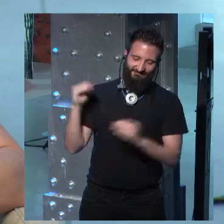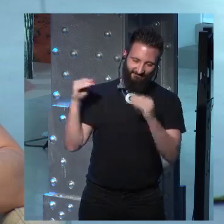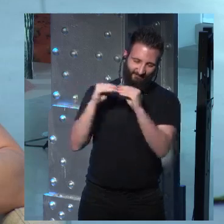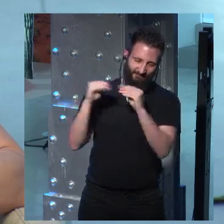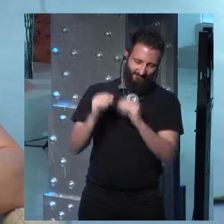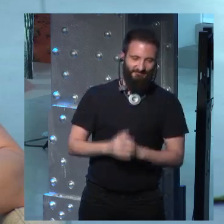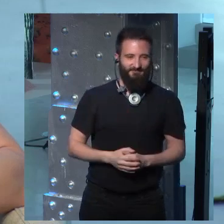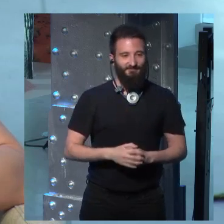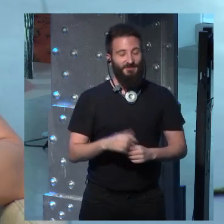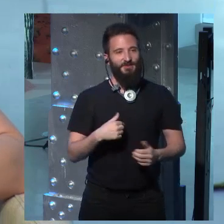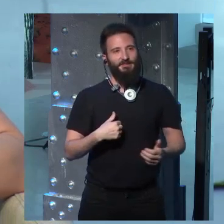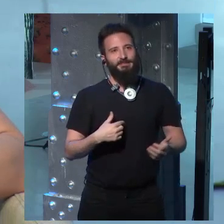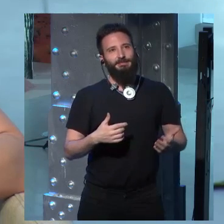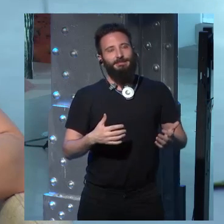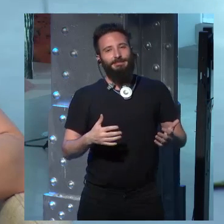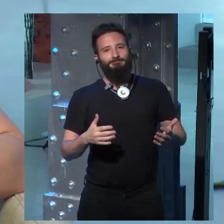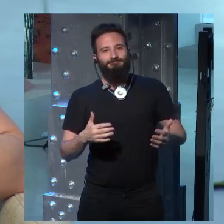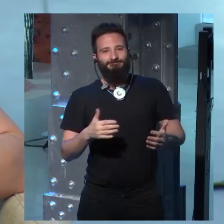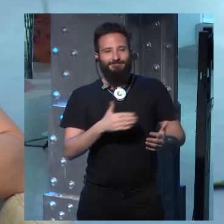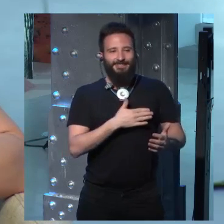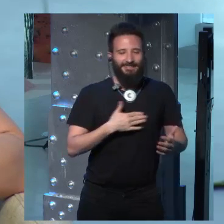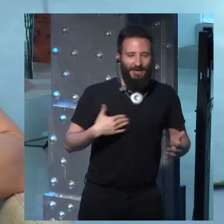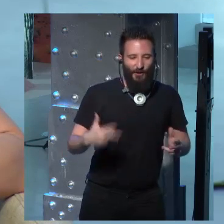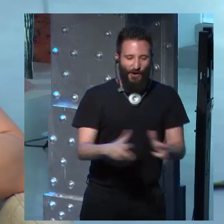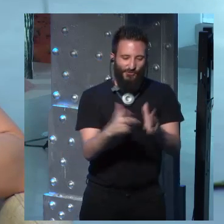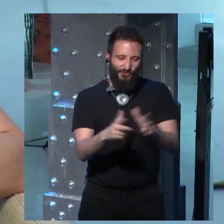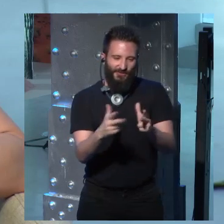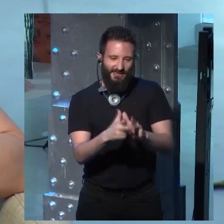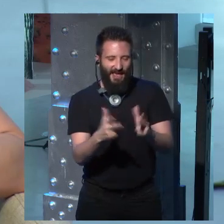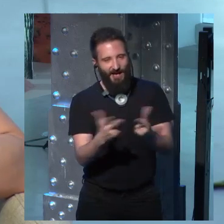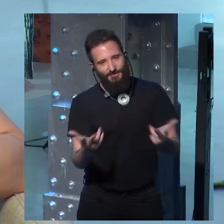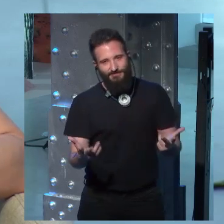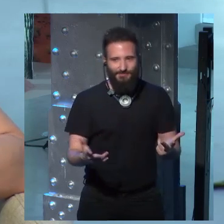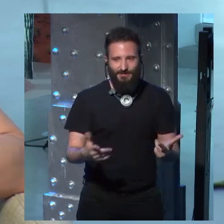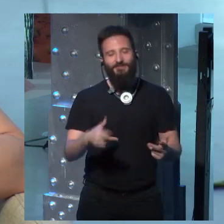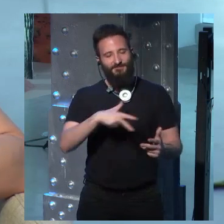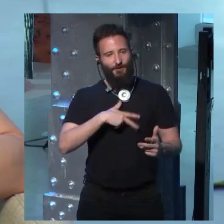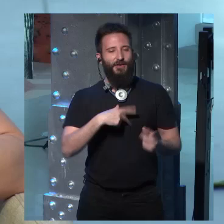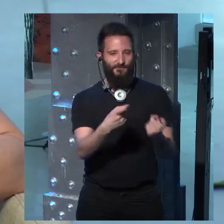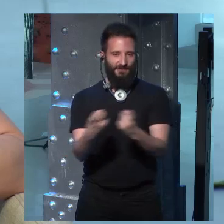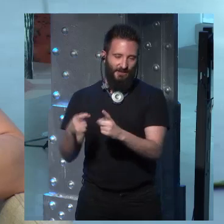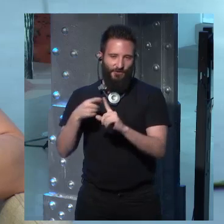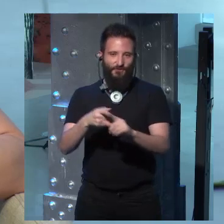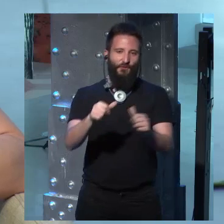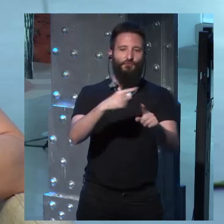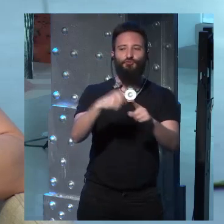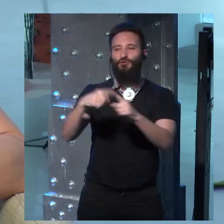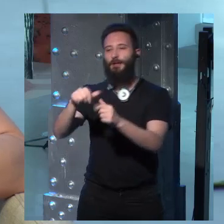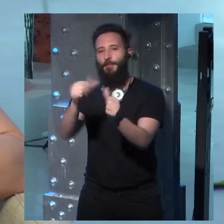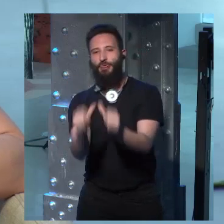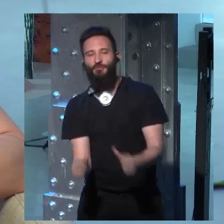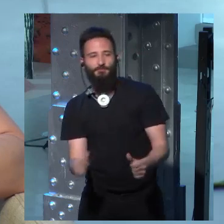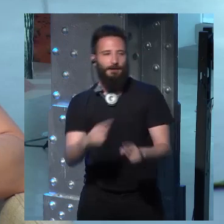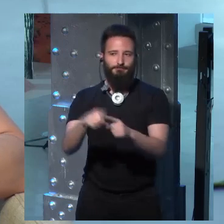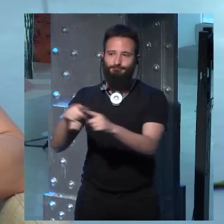not such a litigious society, but I do think that we need lawyers for a number of things. I find it interesting in the show that they do